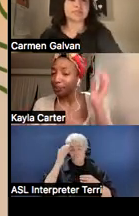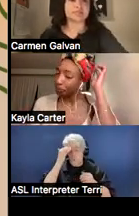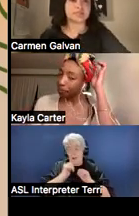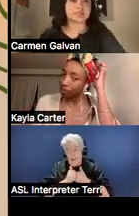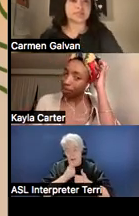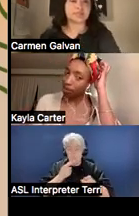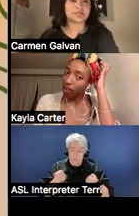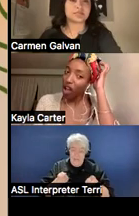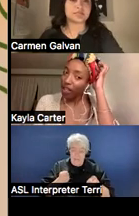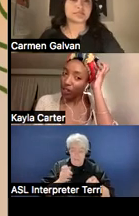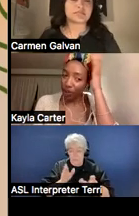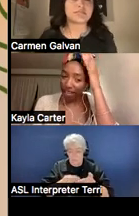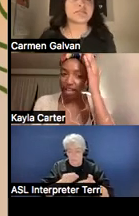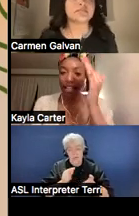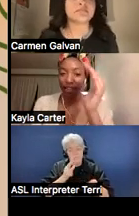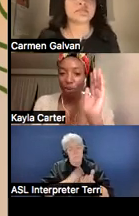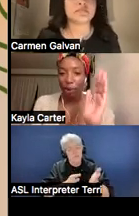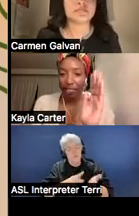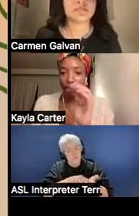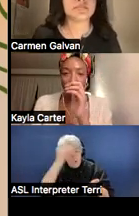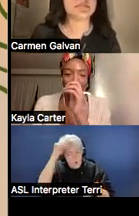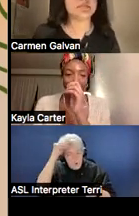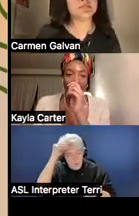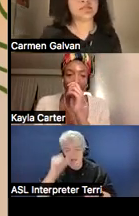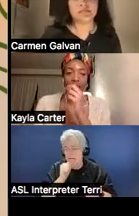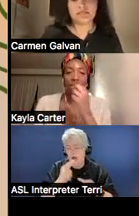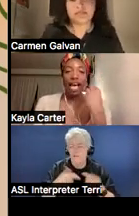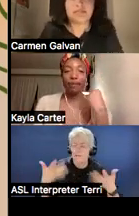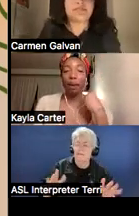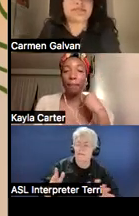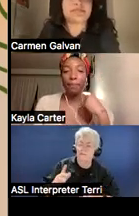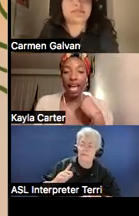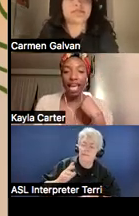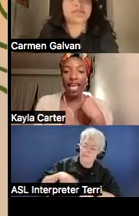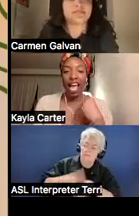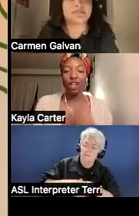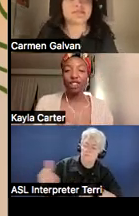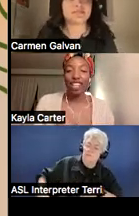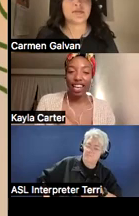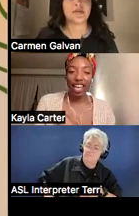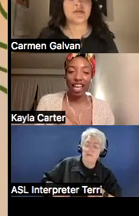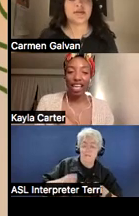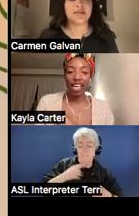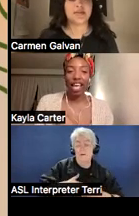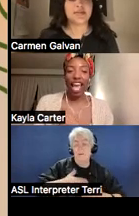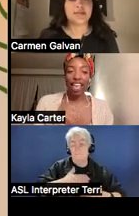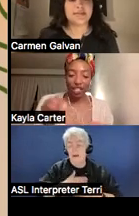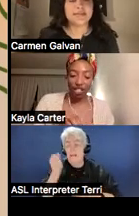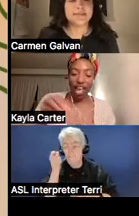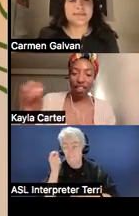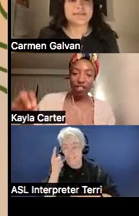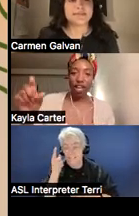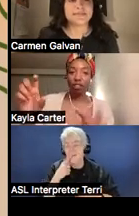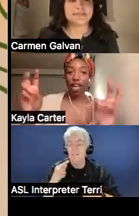learned, not intuitive, I'll give a prime example about this. My understanding and